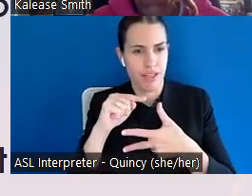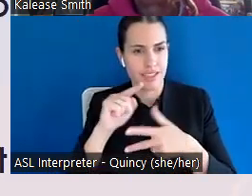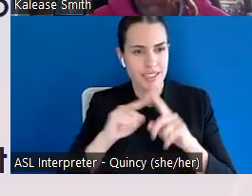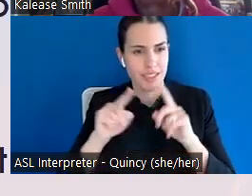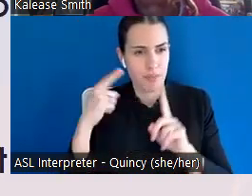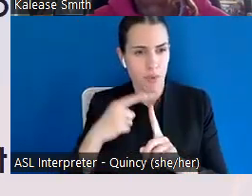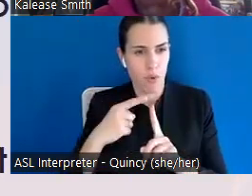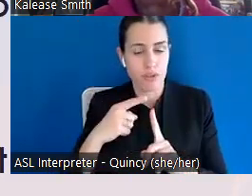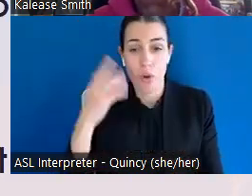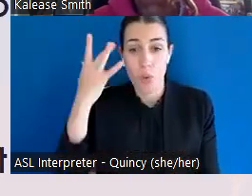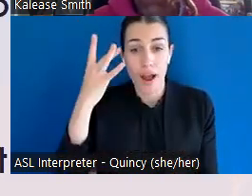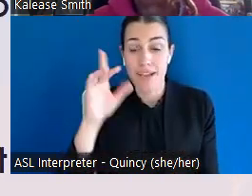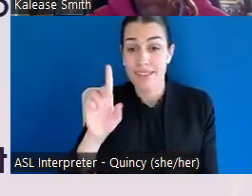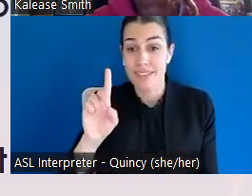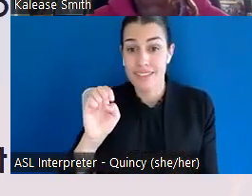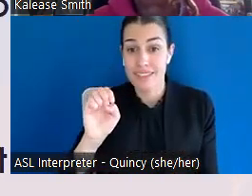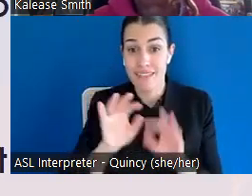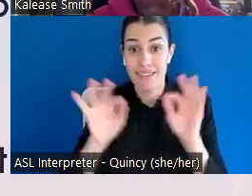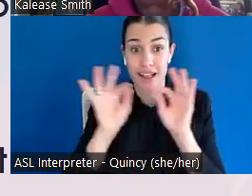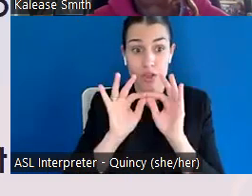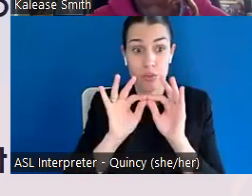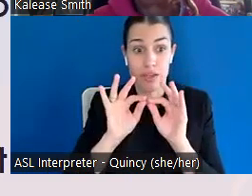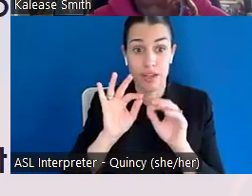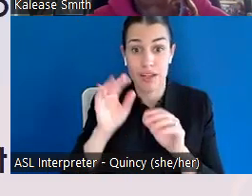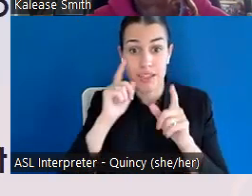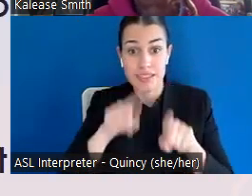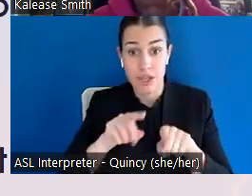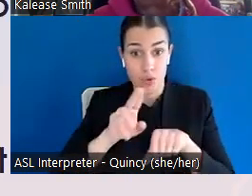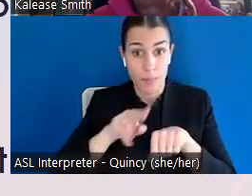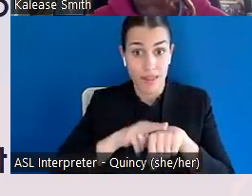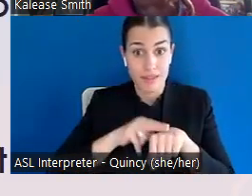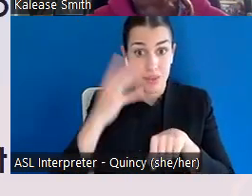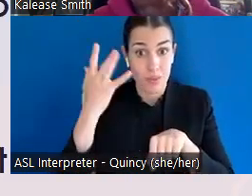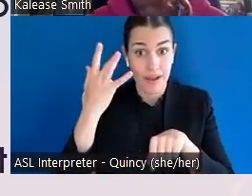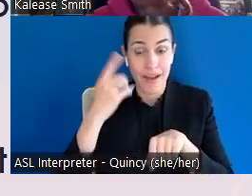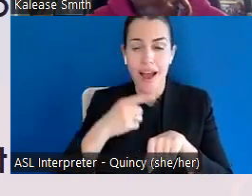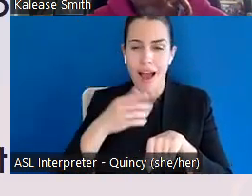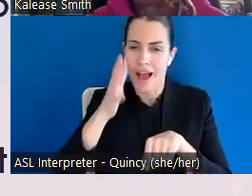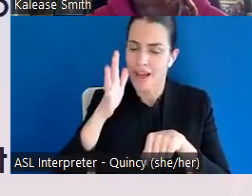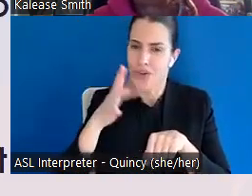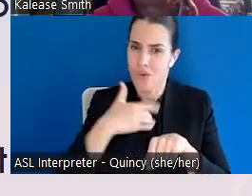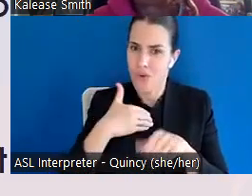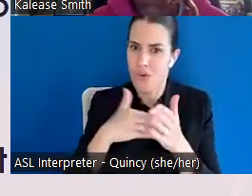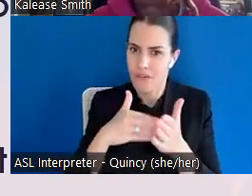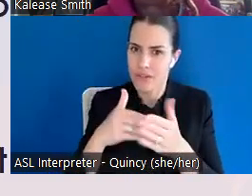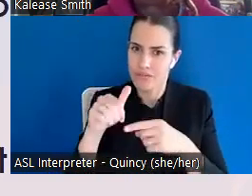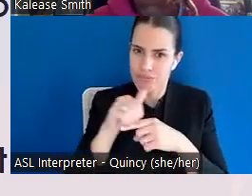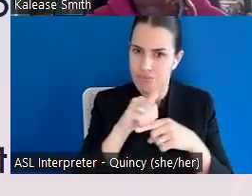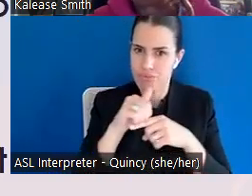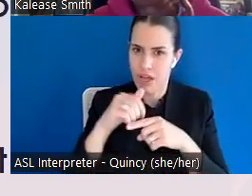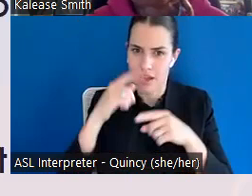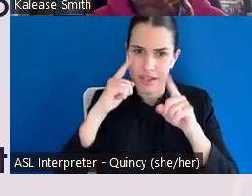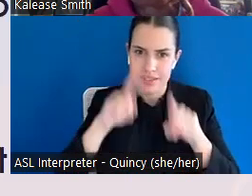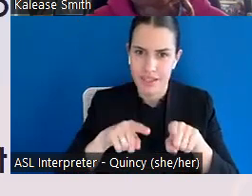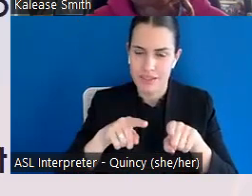consent normalized in our culture? I would do a lot of consent trainings with college students when I was